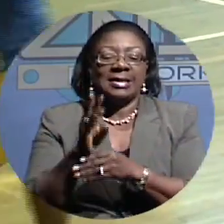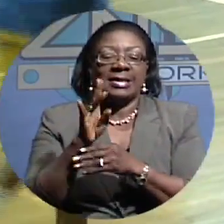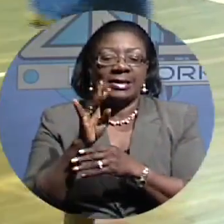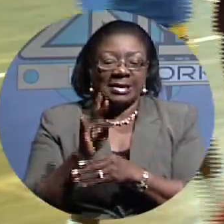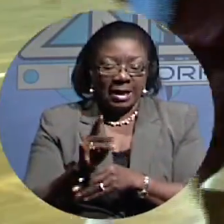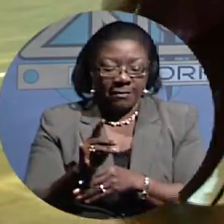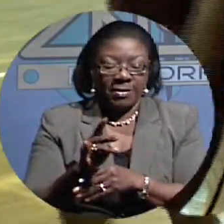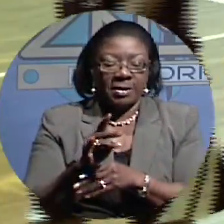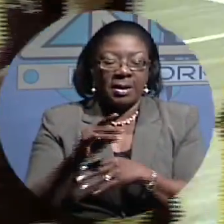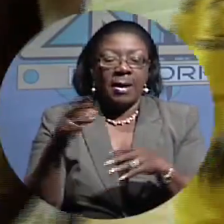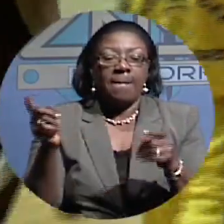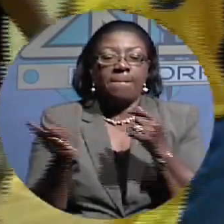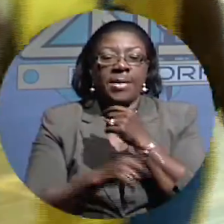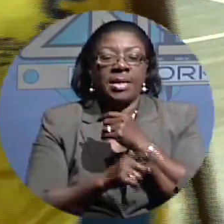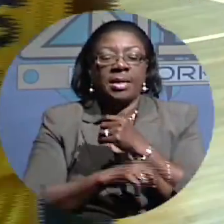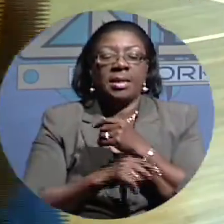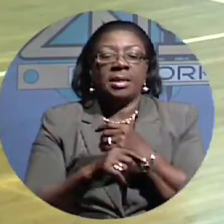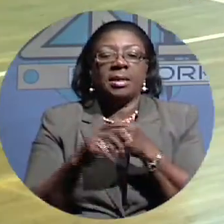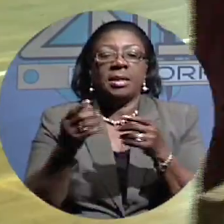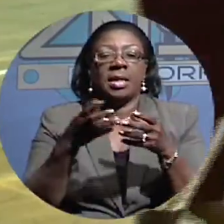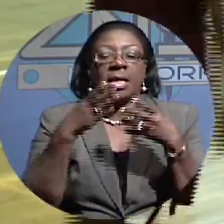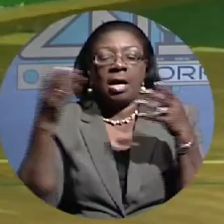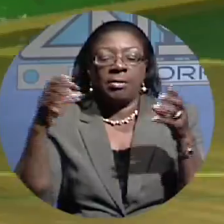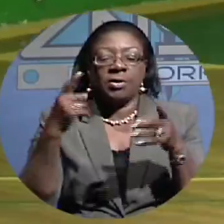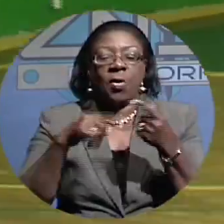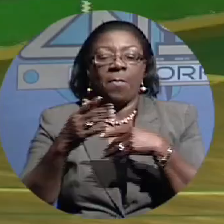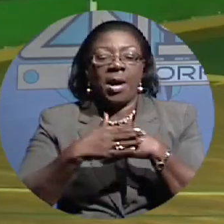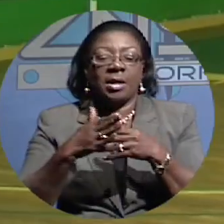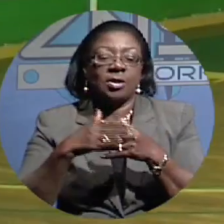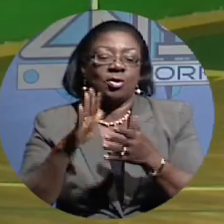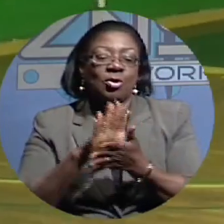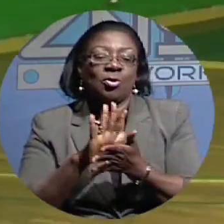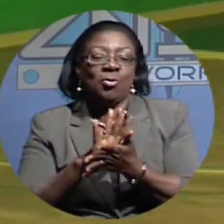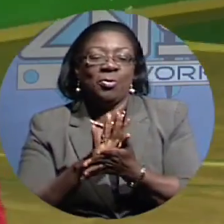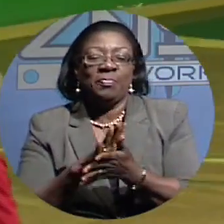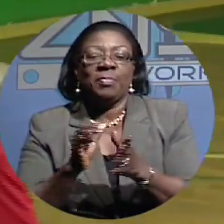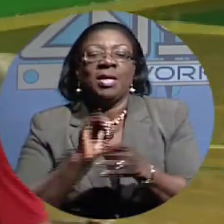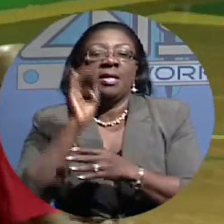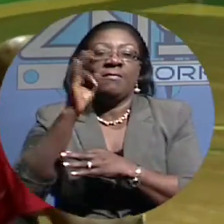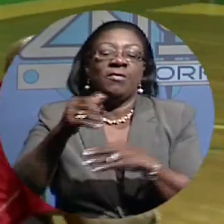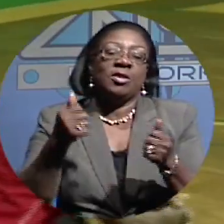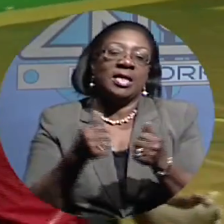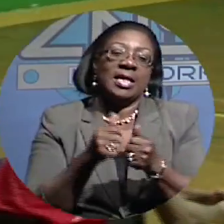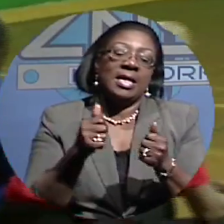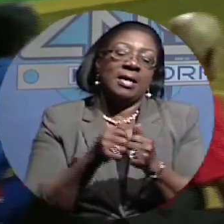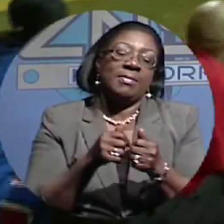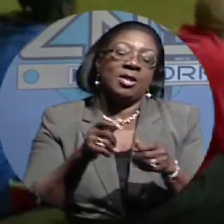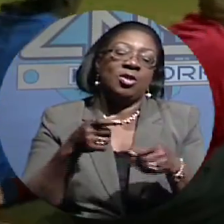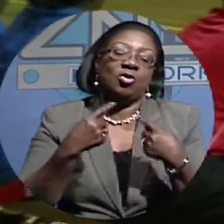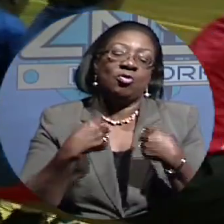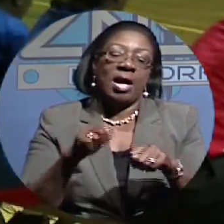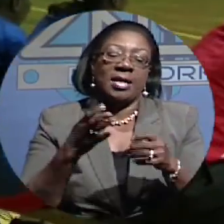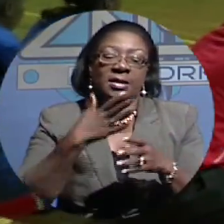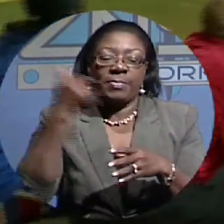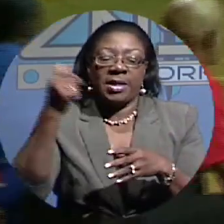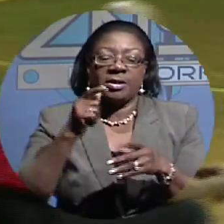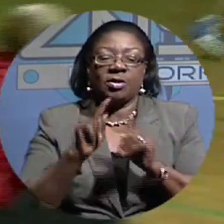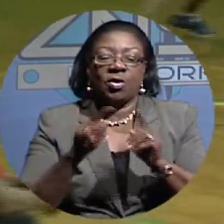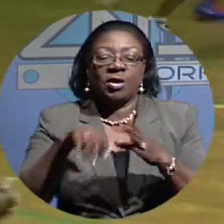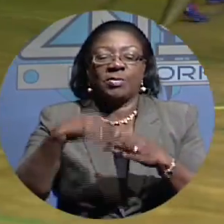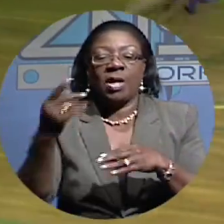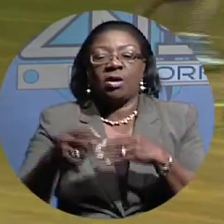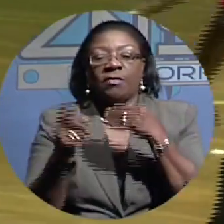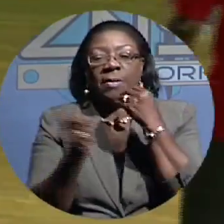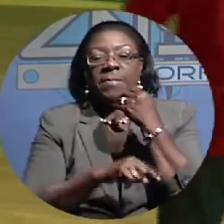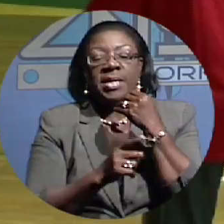67-39, beating COB Cabs. Cabs, go back to school. In the feature game, Coach James Price tried his best to talk his way out of a beating by